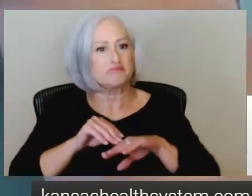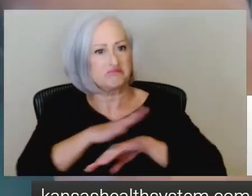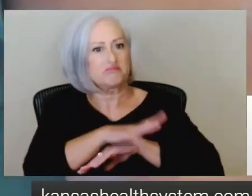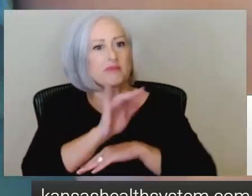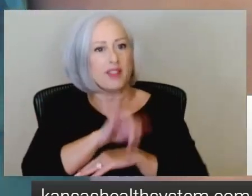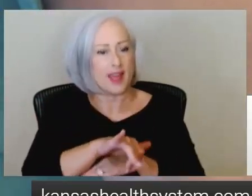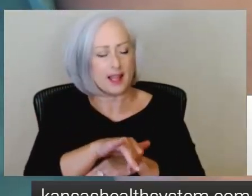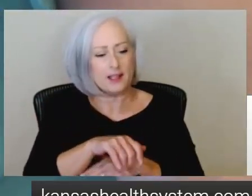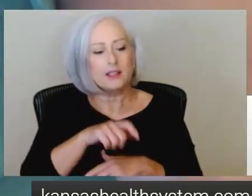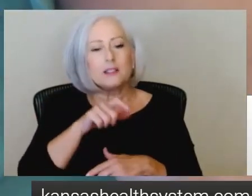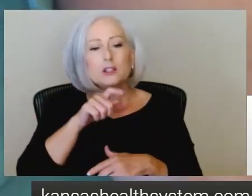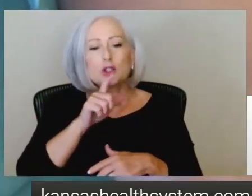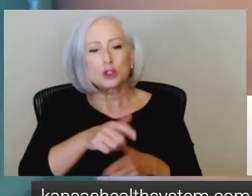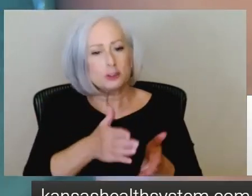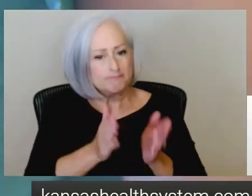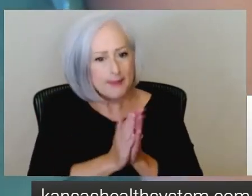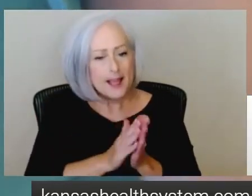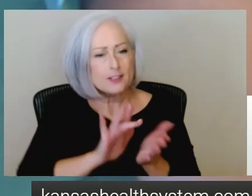right time. And